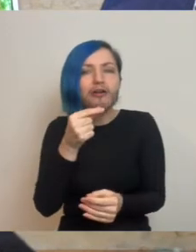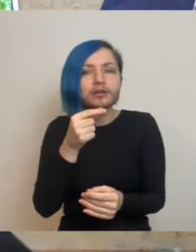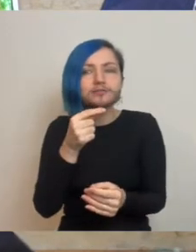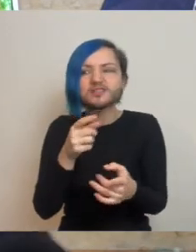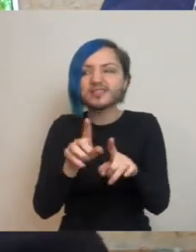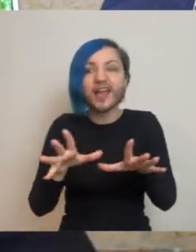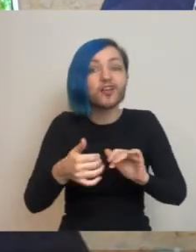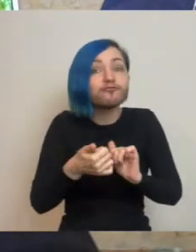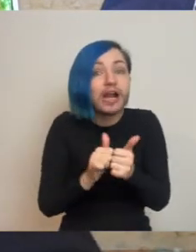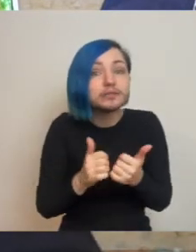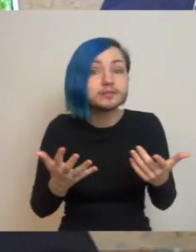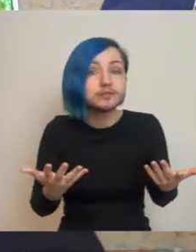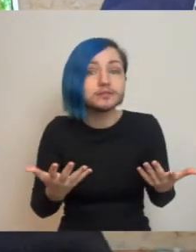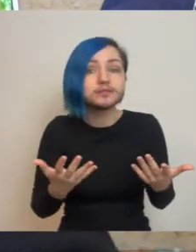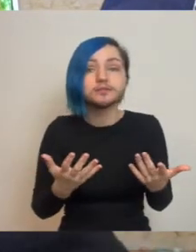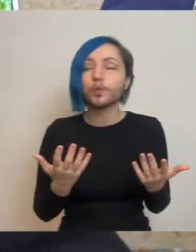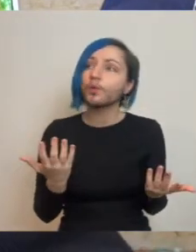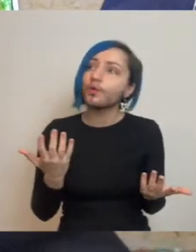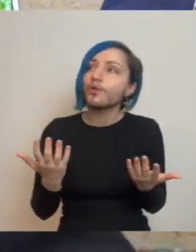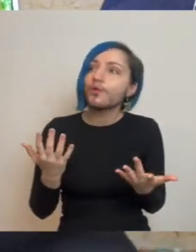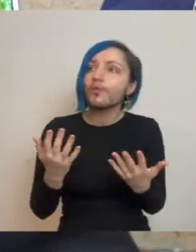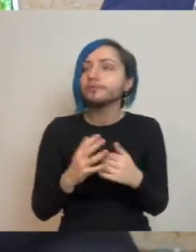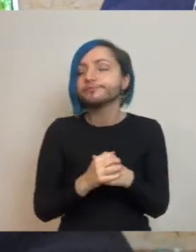or as a sort of